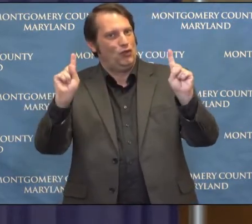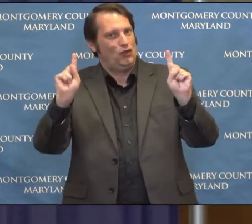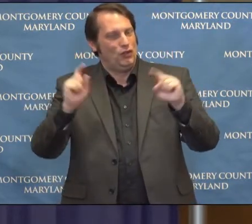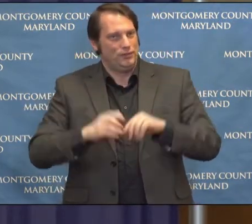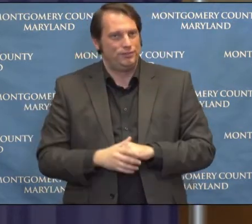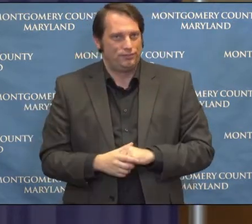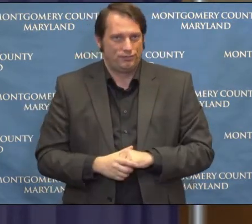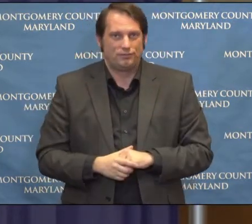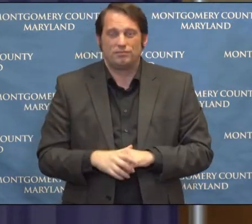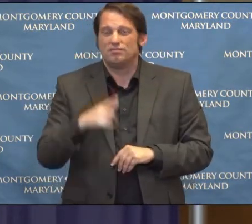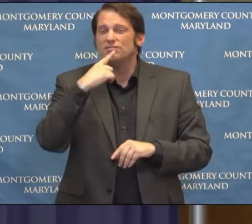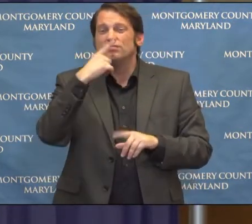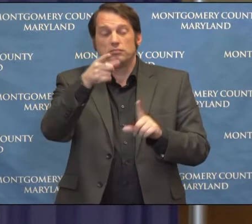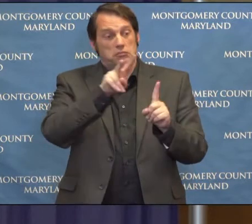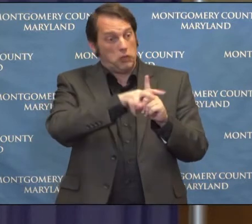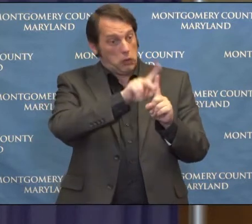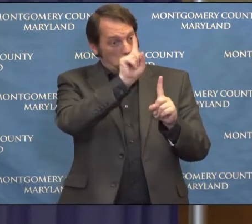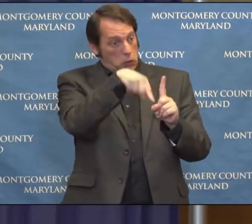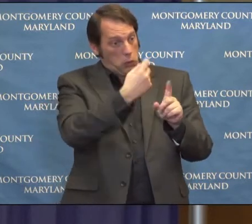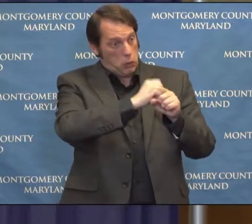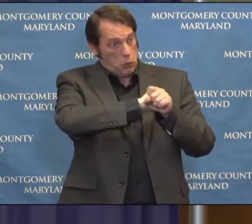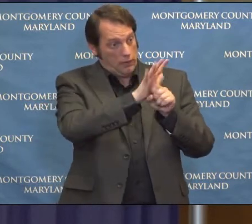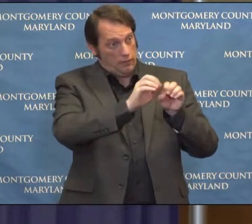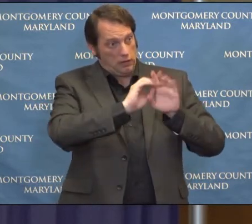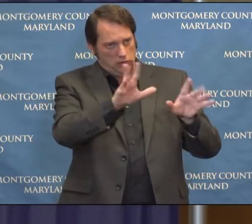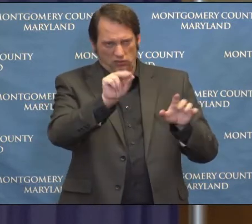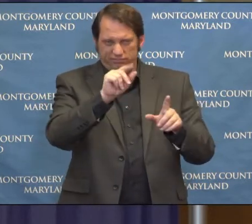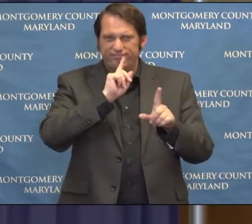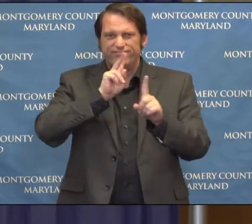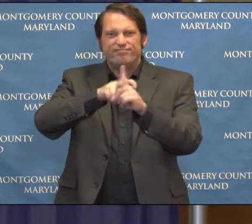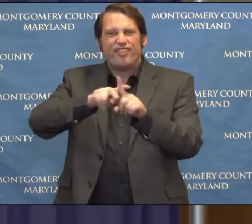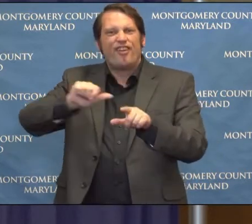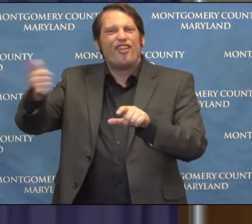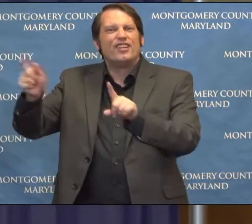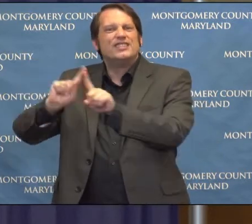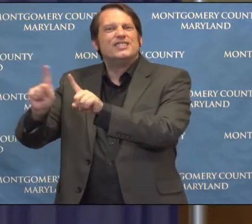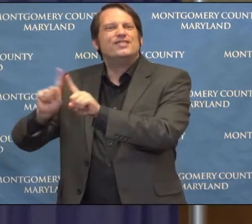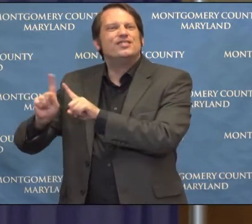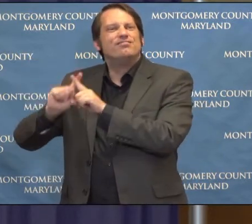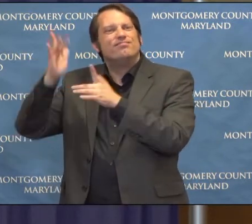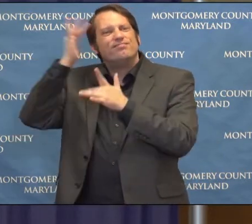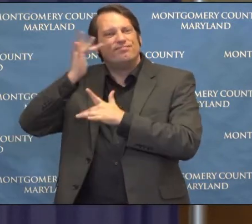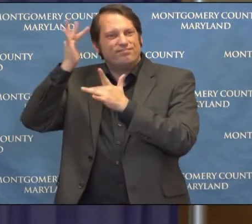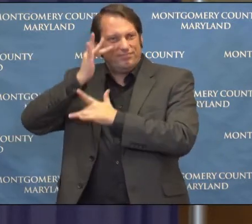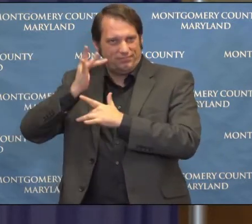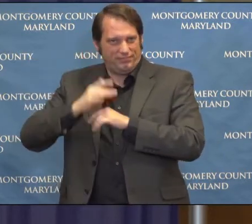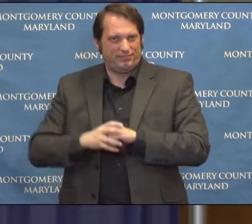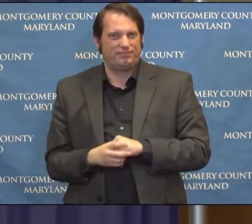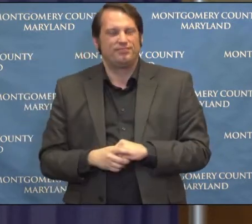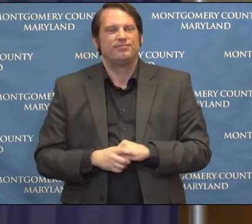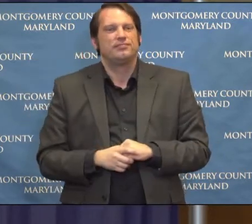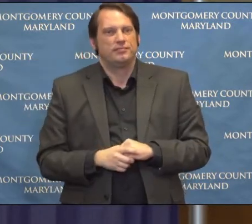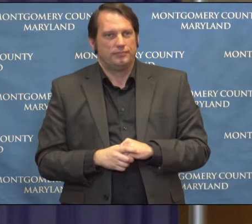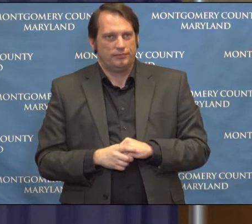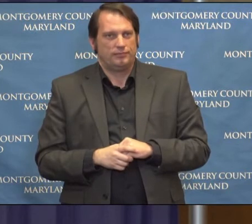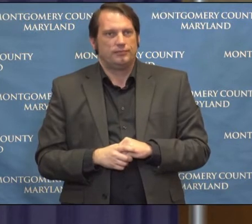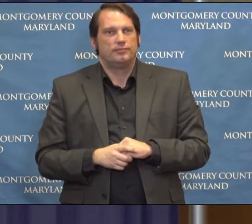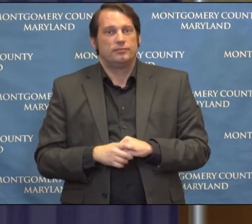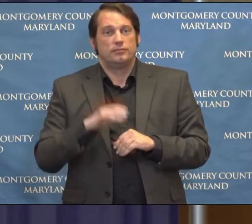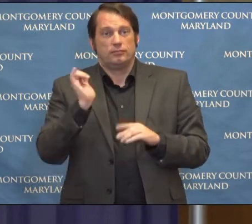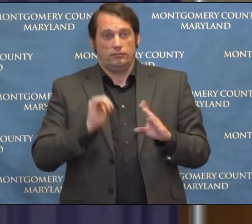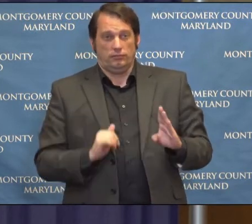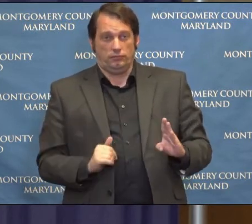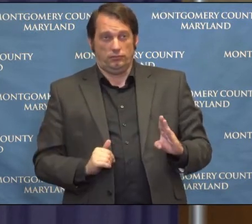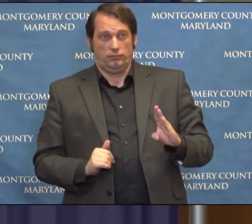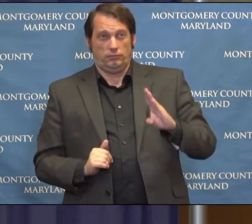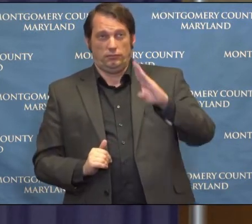case, worst day, worst experience, but then things will get better after that in terms of a decrease in the number. And as